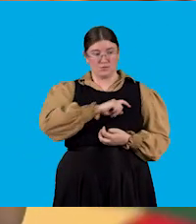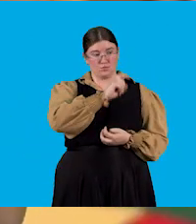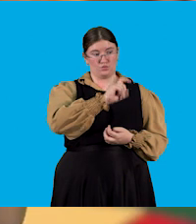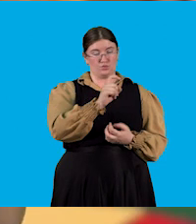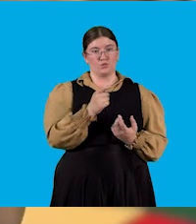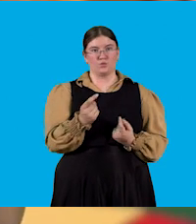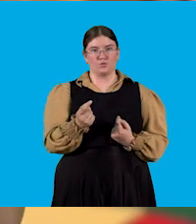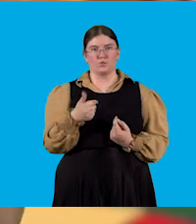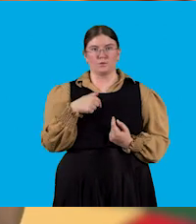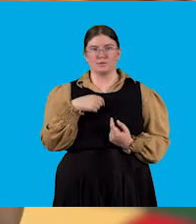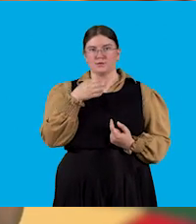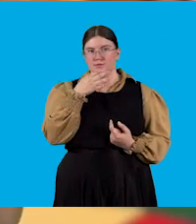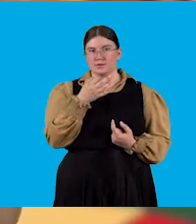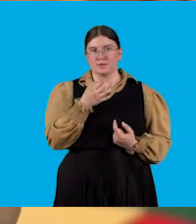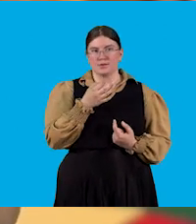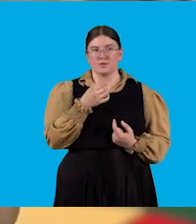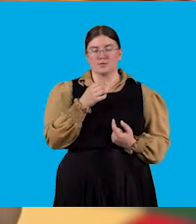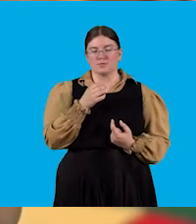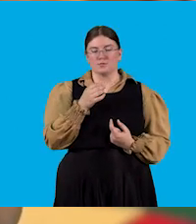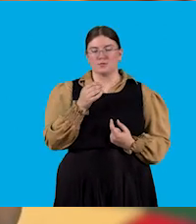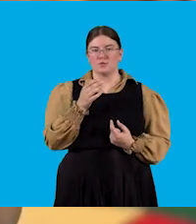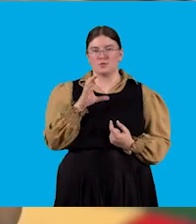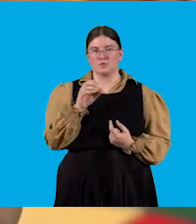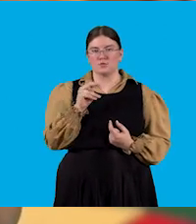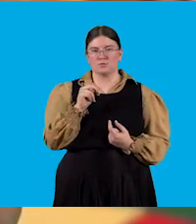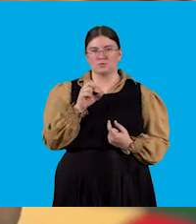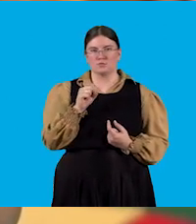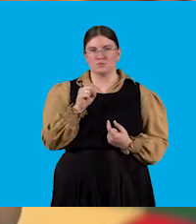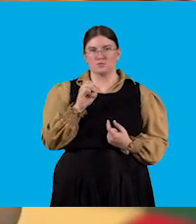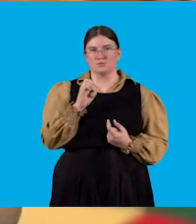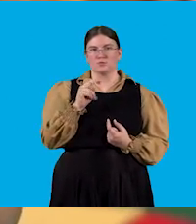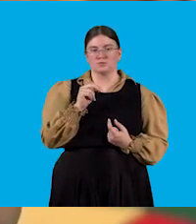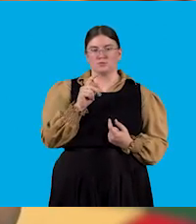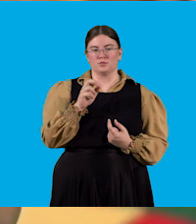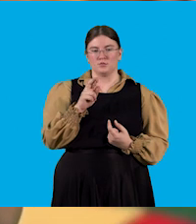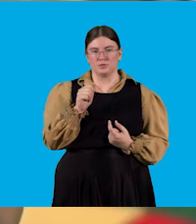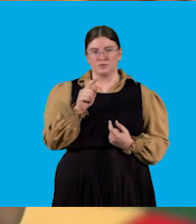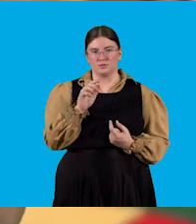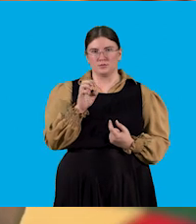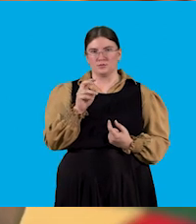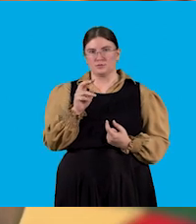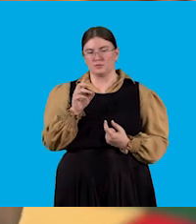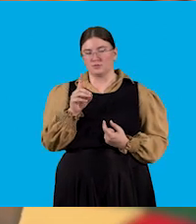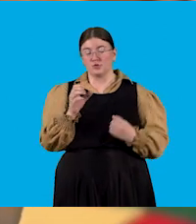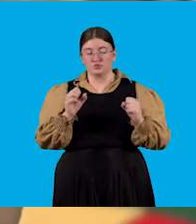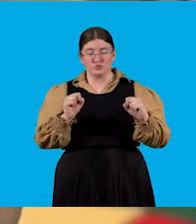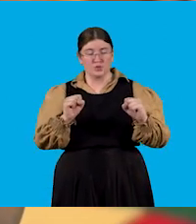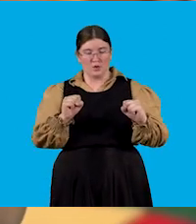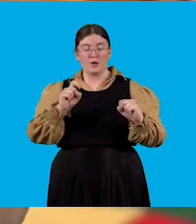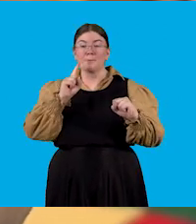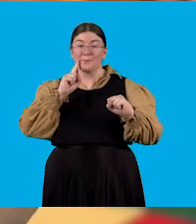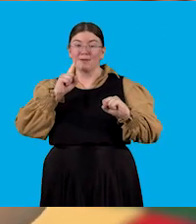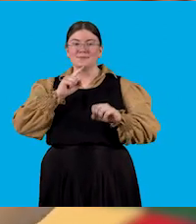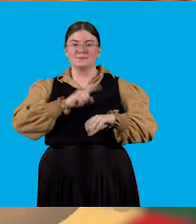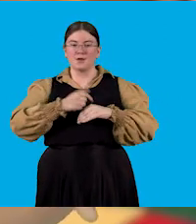Where you spray it, we would say it is more concentrated, but over time, the scent of the air freshener will move